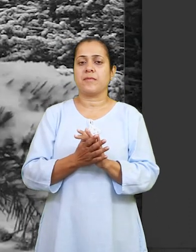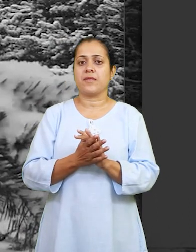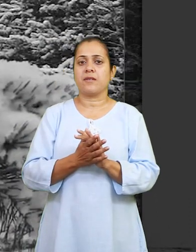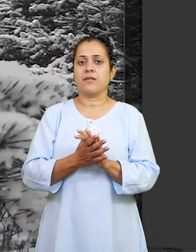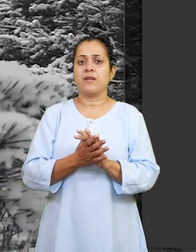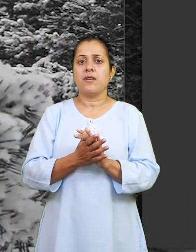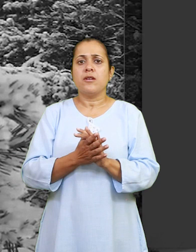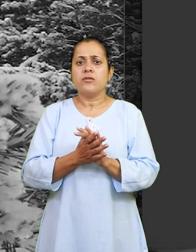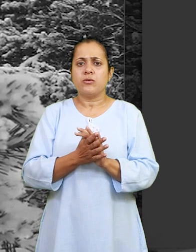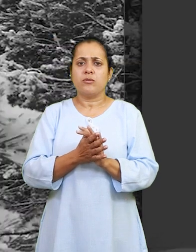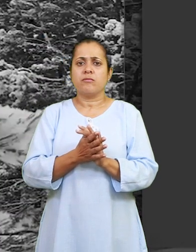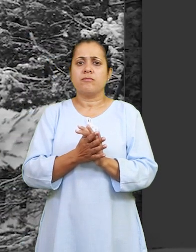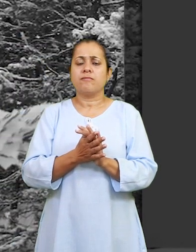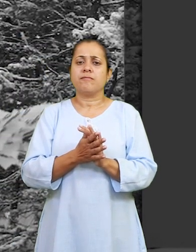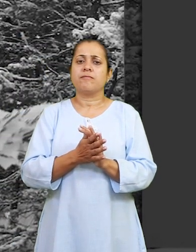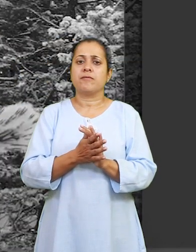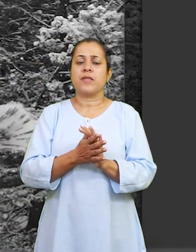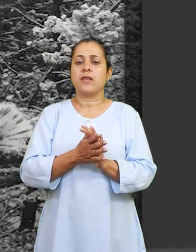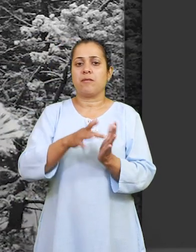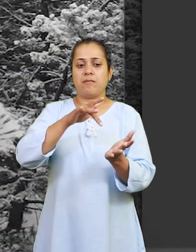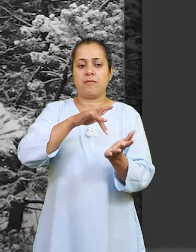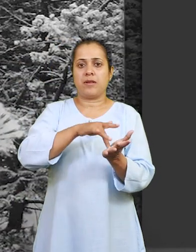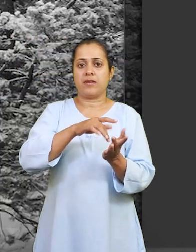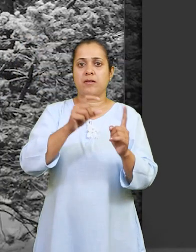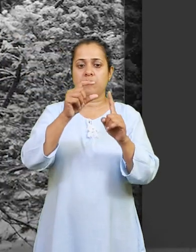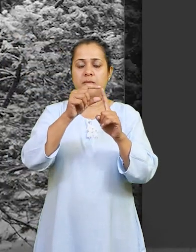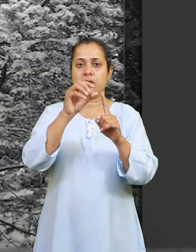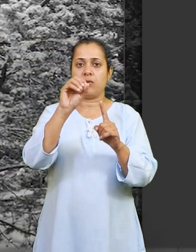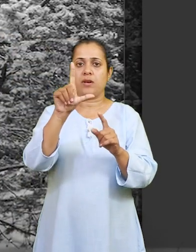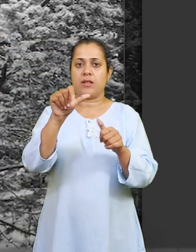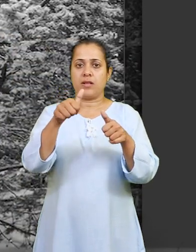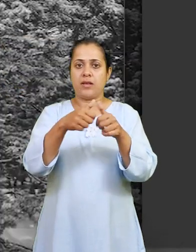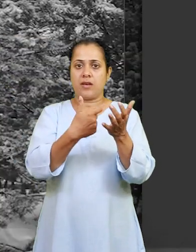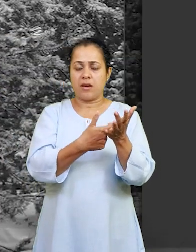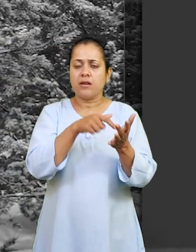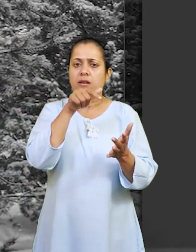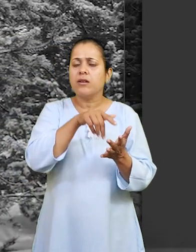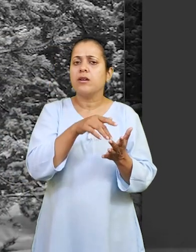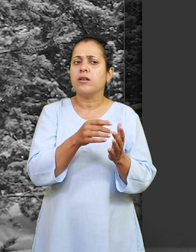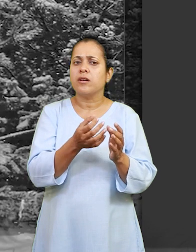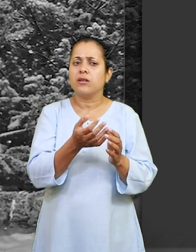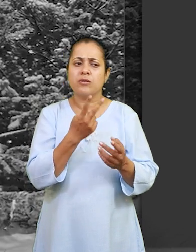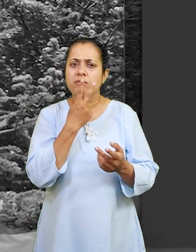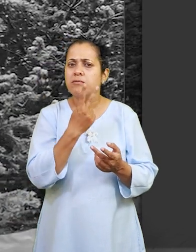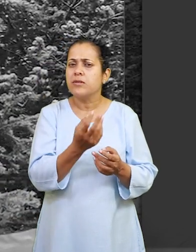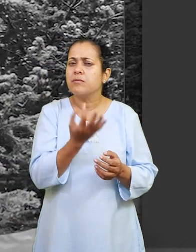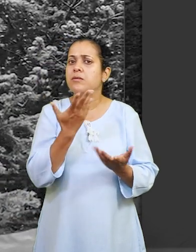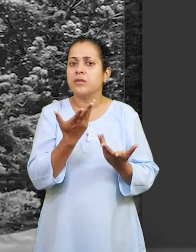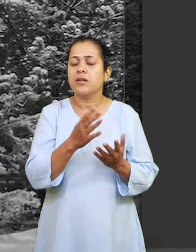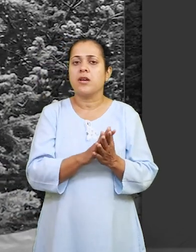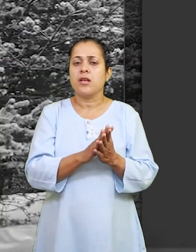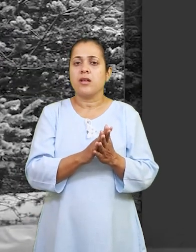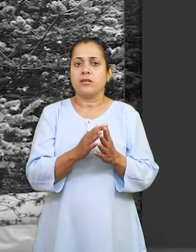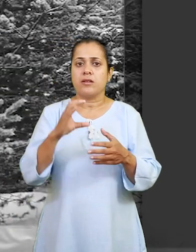So, what are the characteristics of polar regions? They present an extreme climate.